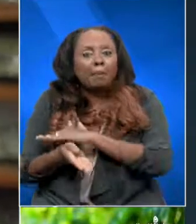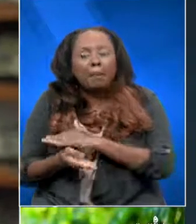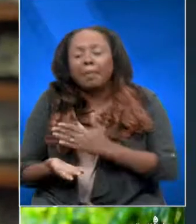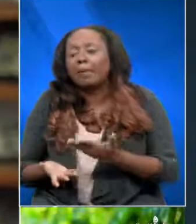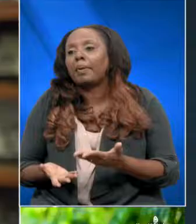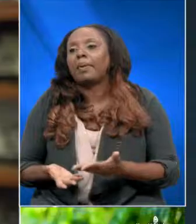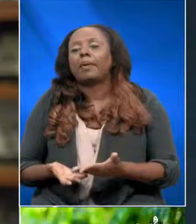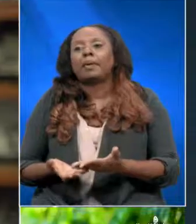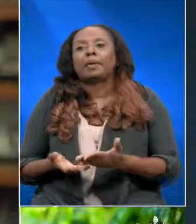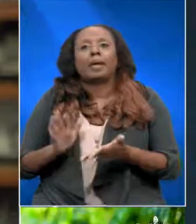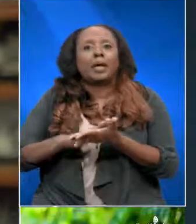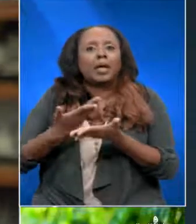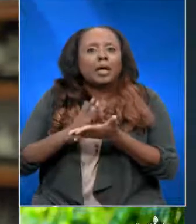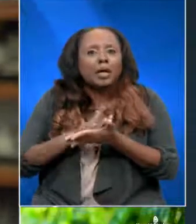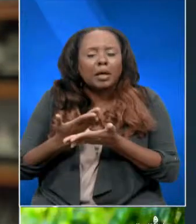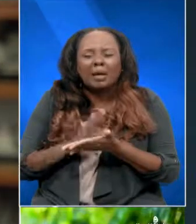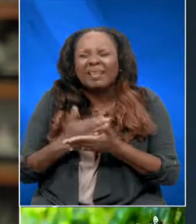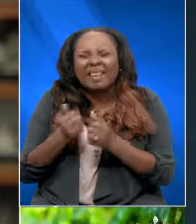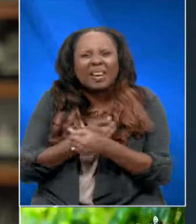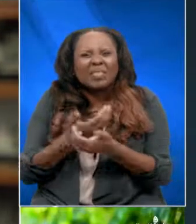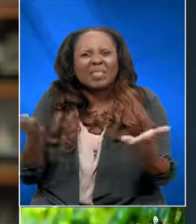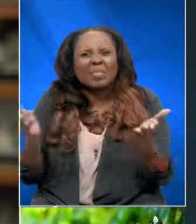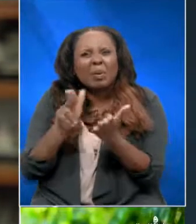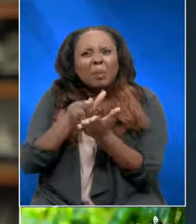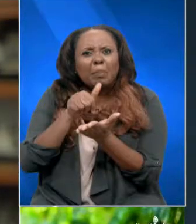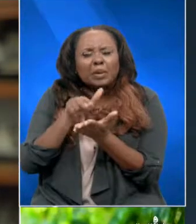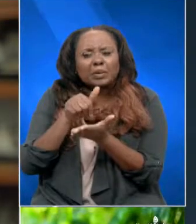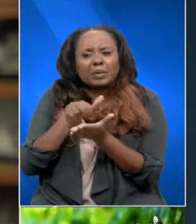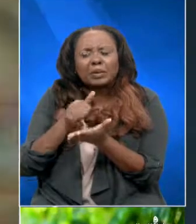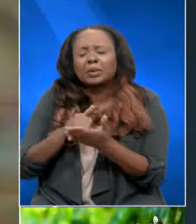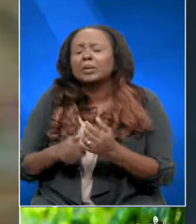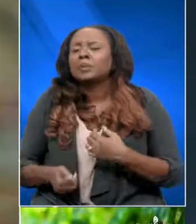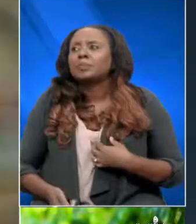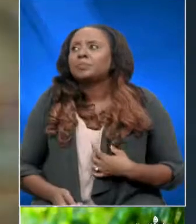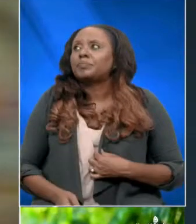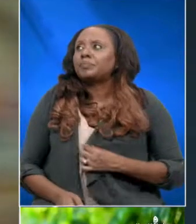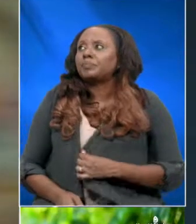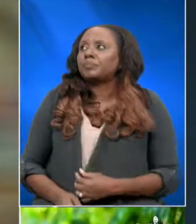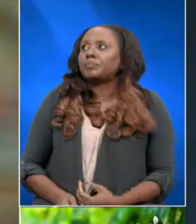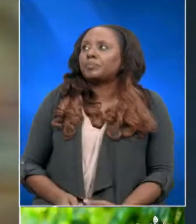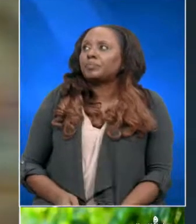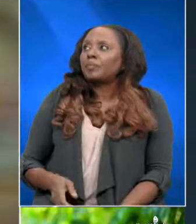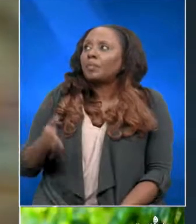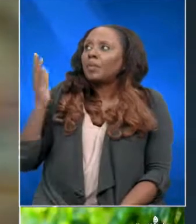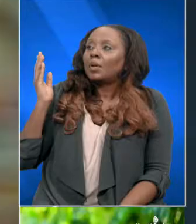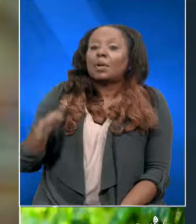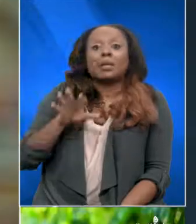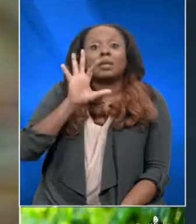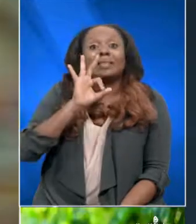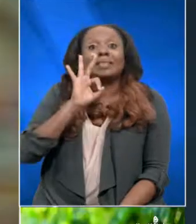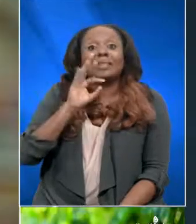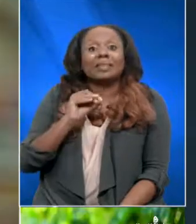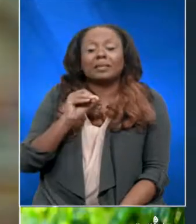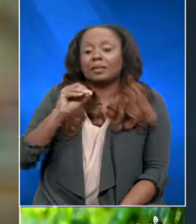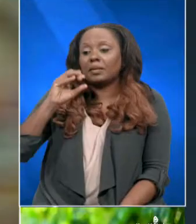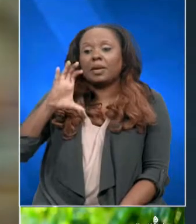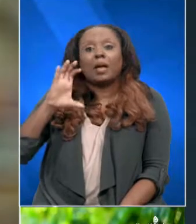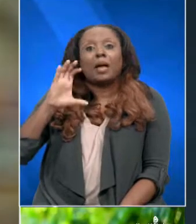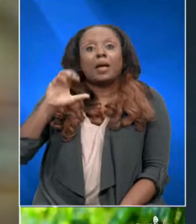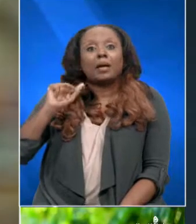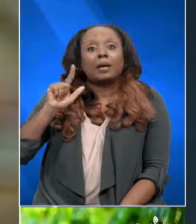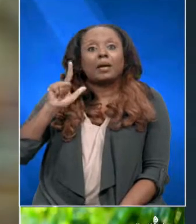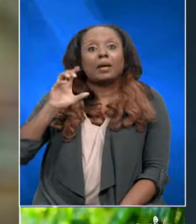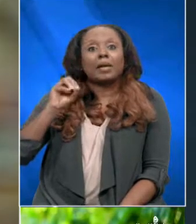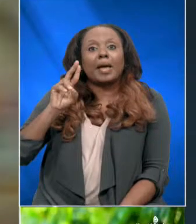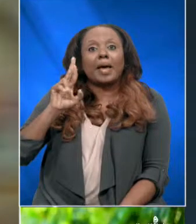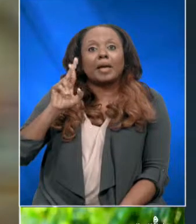of what's in the cooking butter. So this cooking butter here has about 90 calories probably per